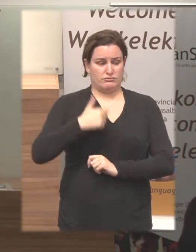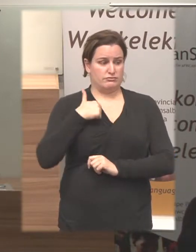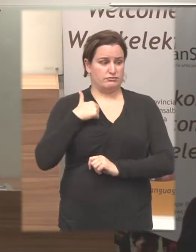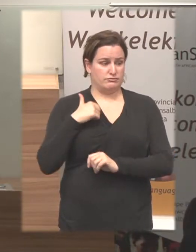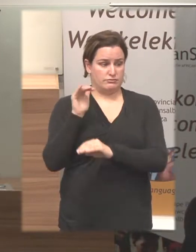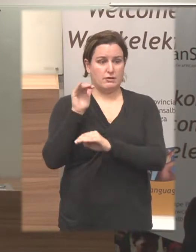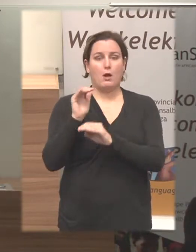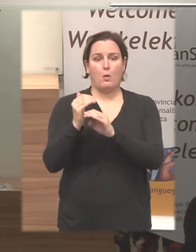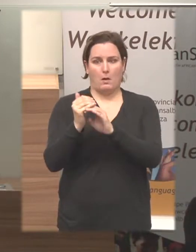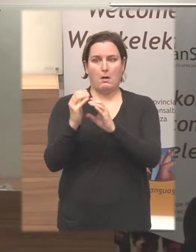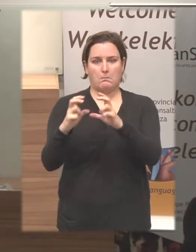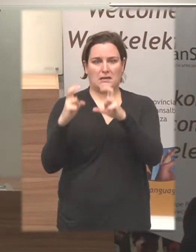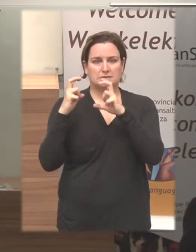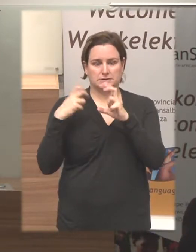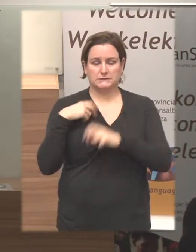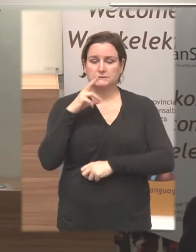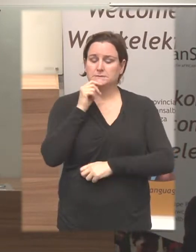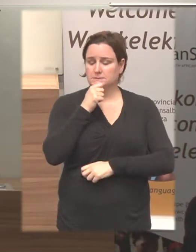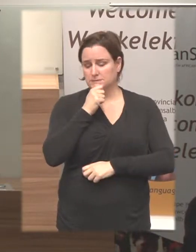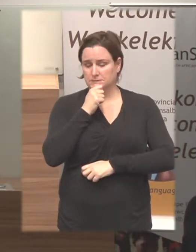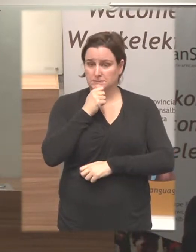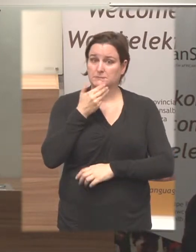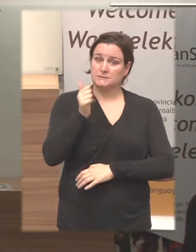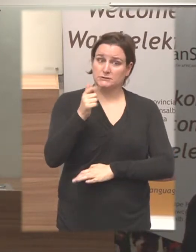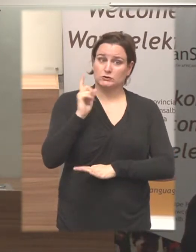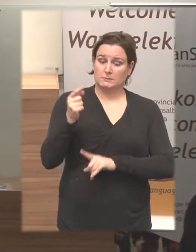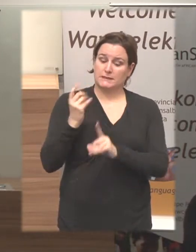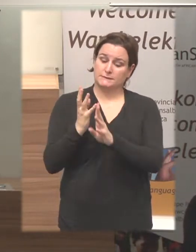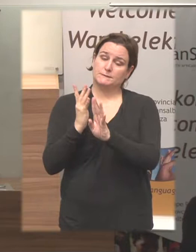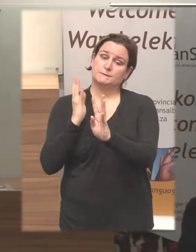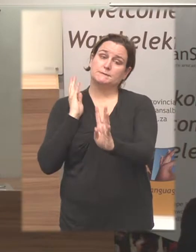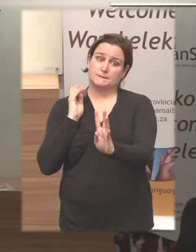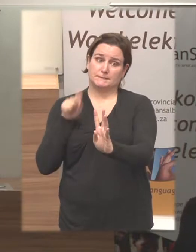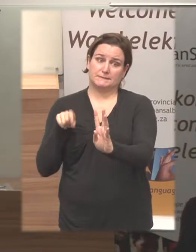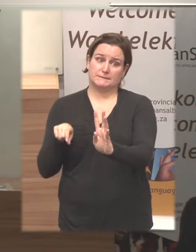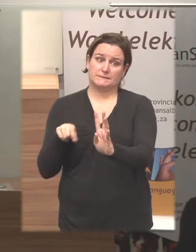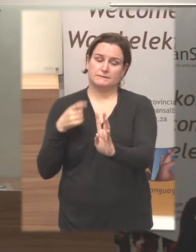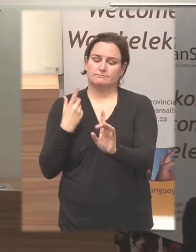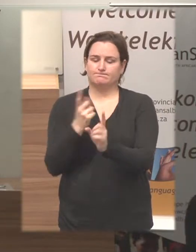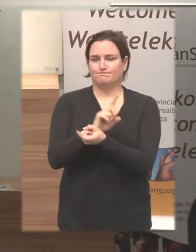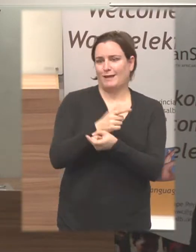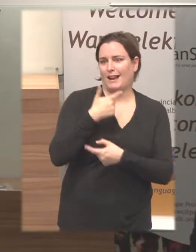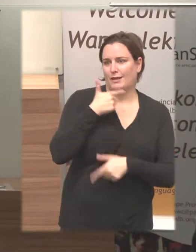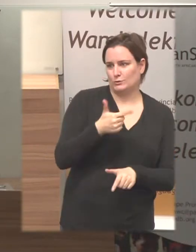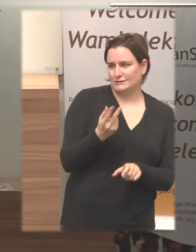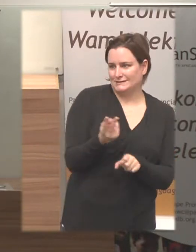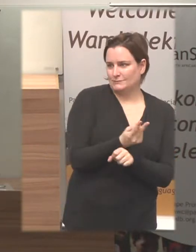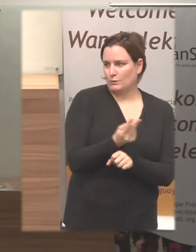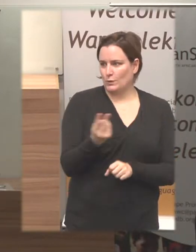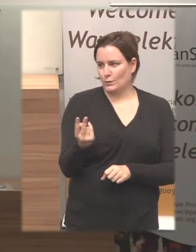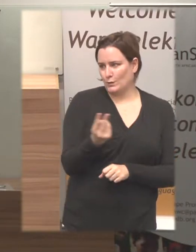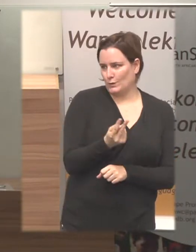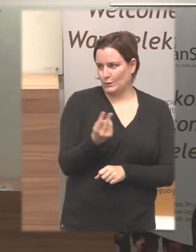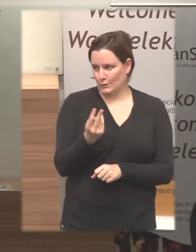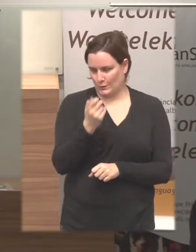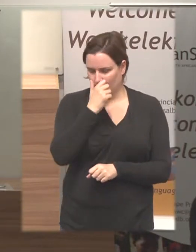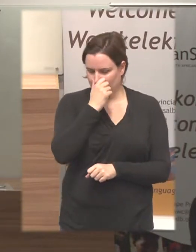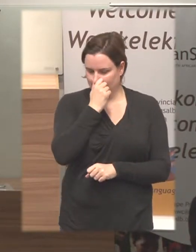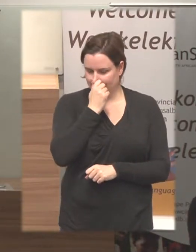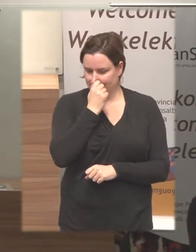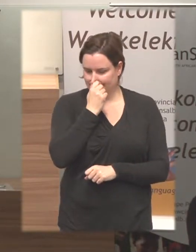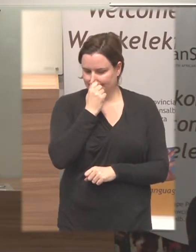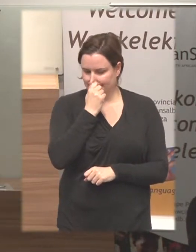says, "Ma passengers, Yumani Mokiu, Mosachita Zachigororo, and Pindai Tinde